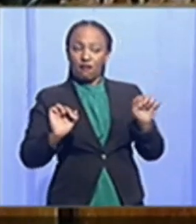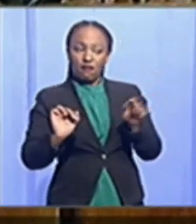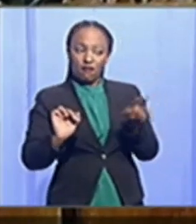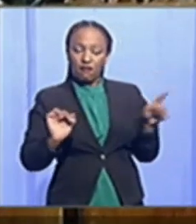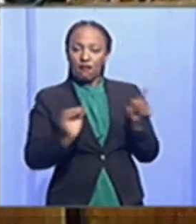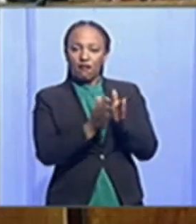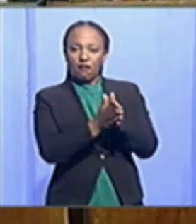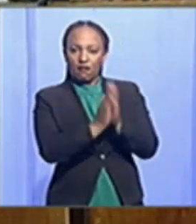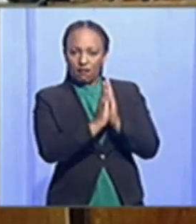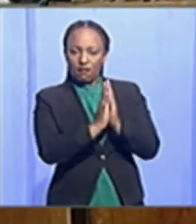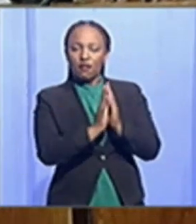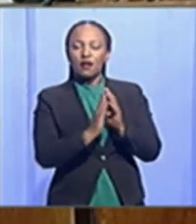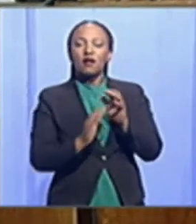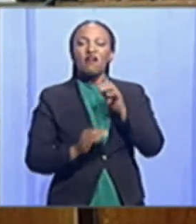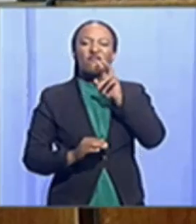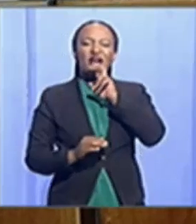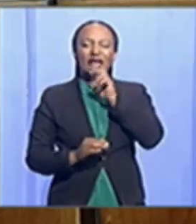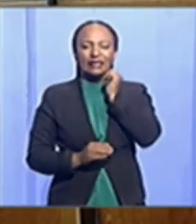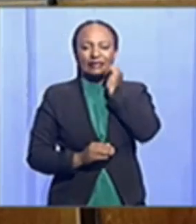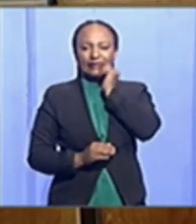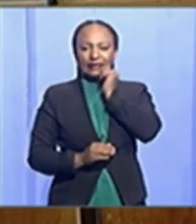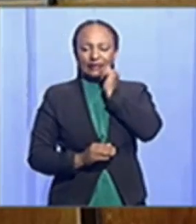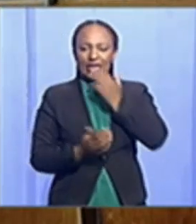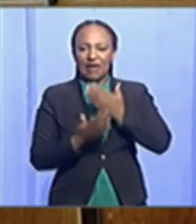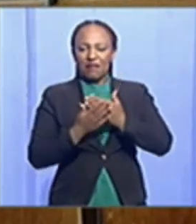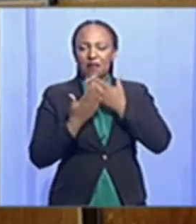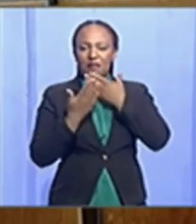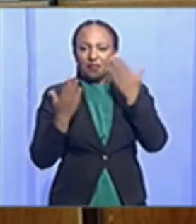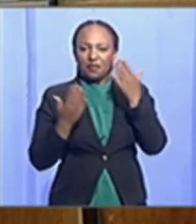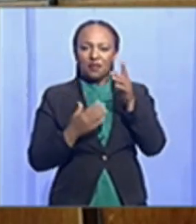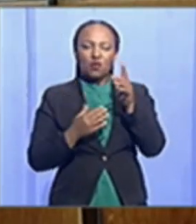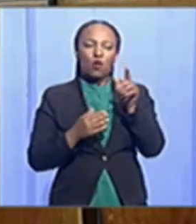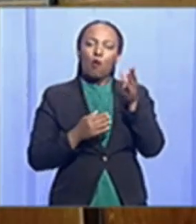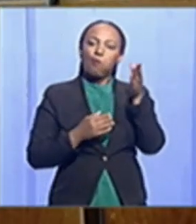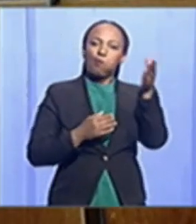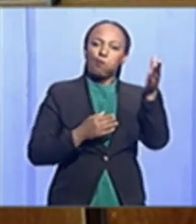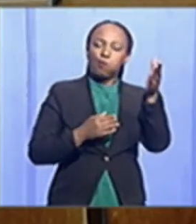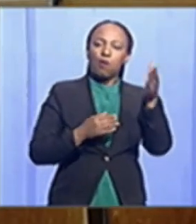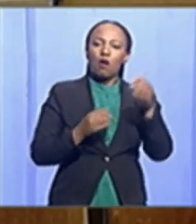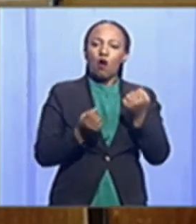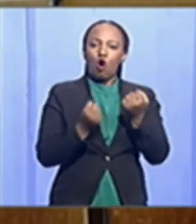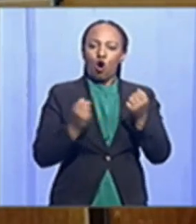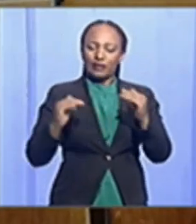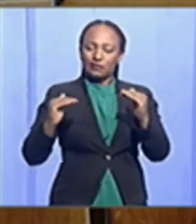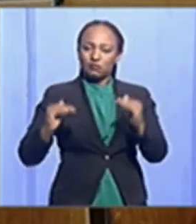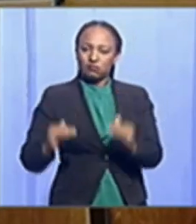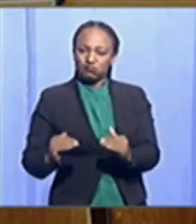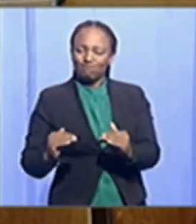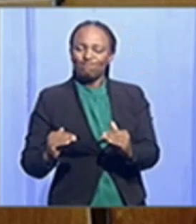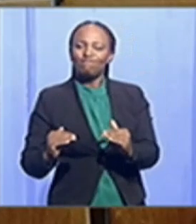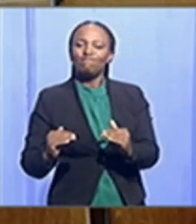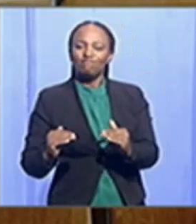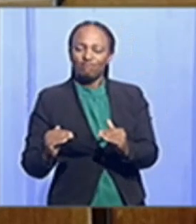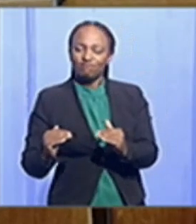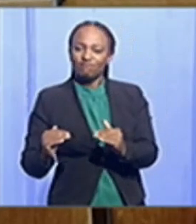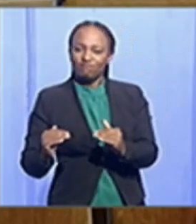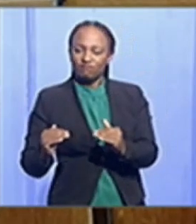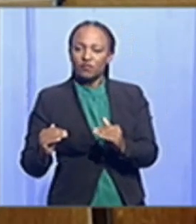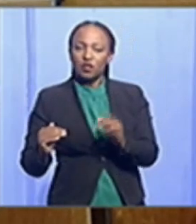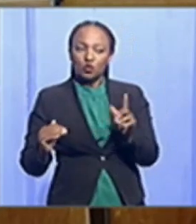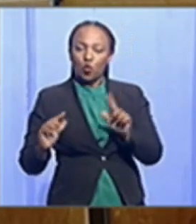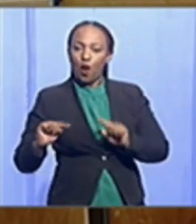they be excused on Friday because they will be attending to the lower court for purpose of arguing